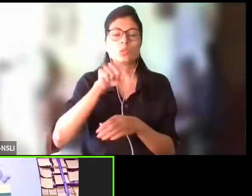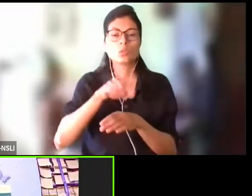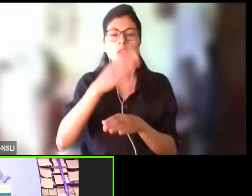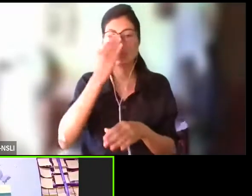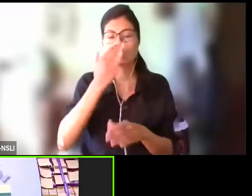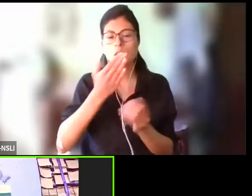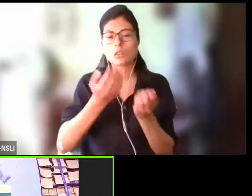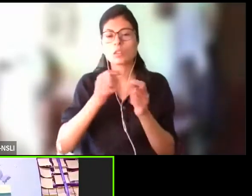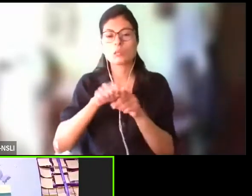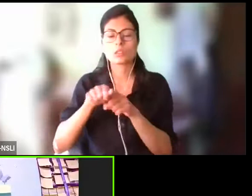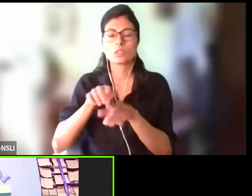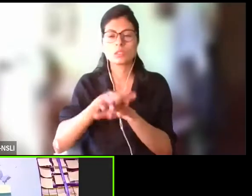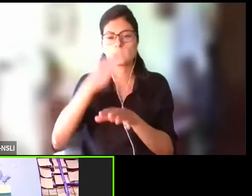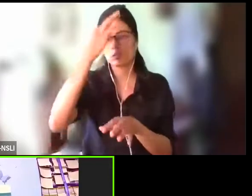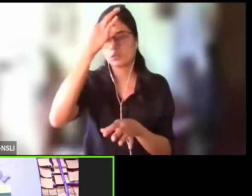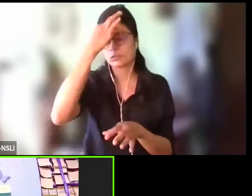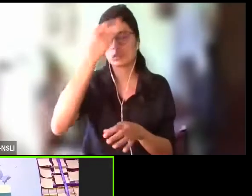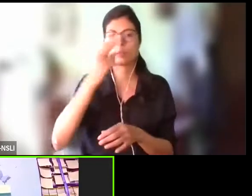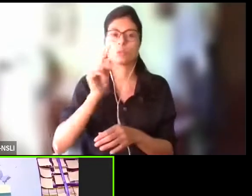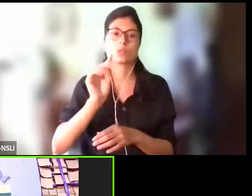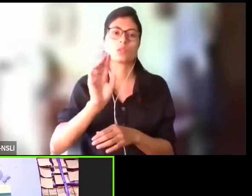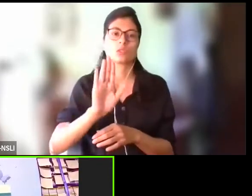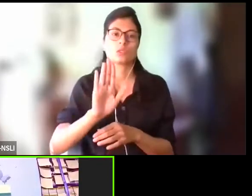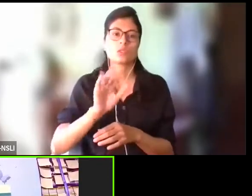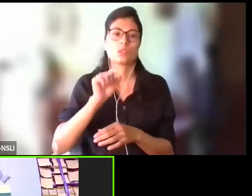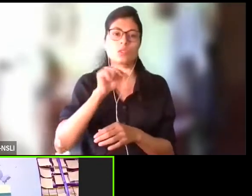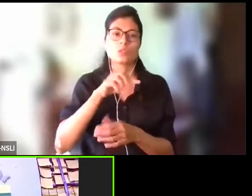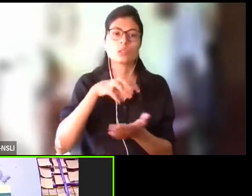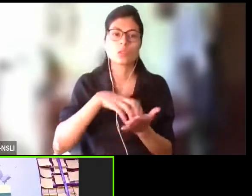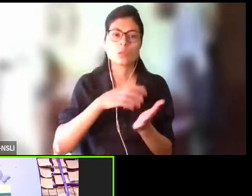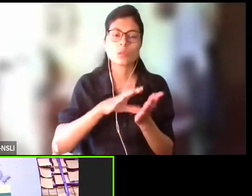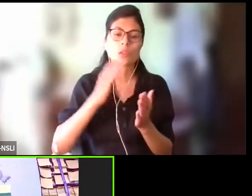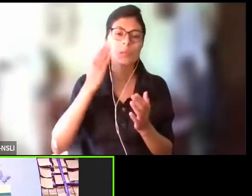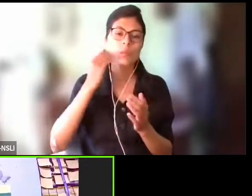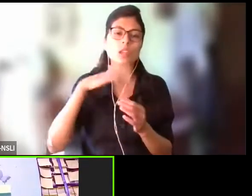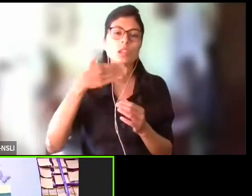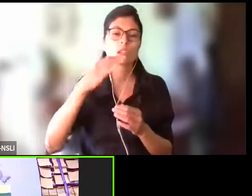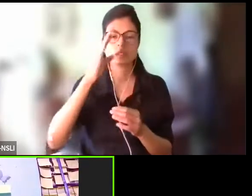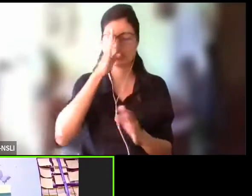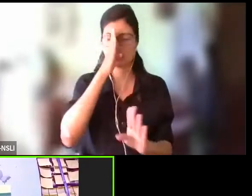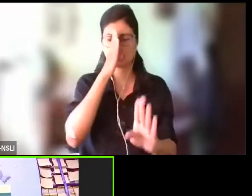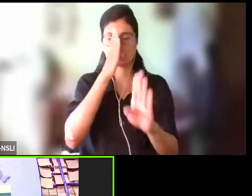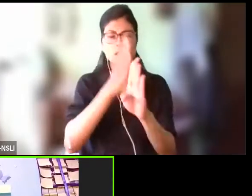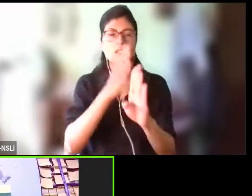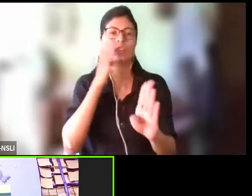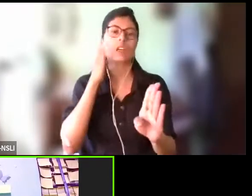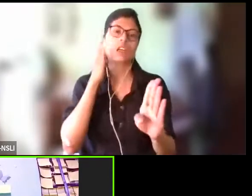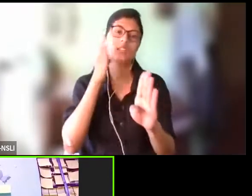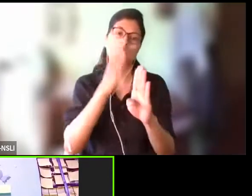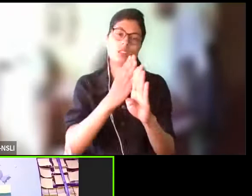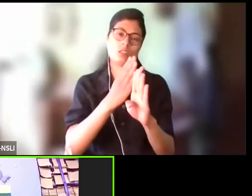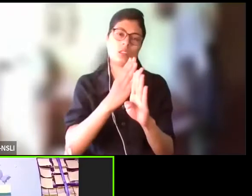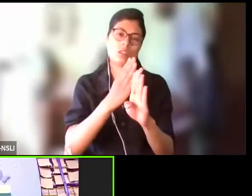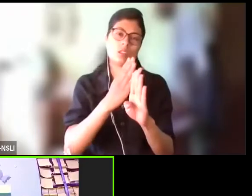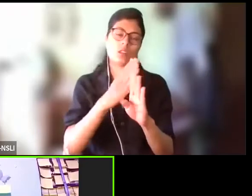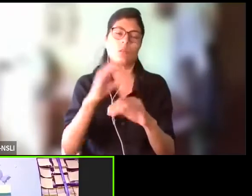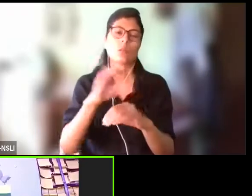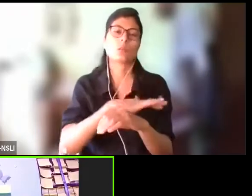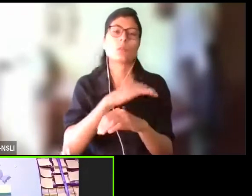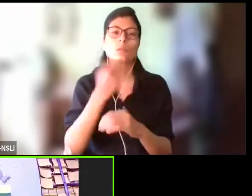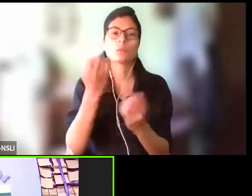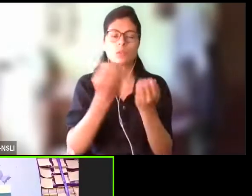became a threat to our women to go into the forest to walk because it exposed them to more